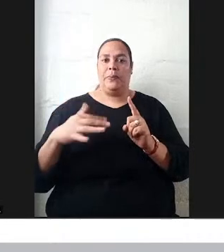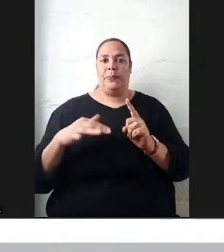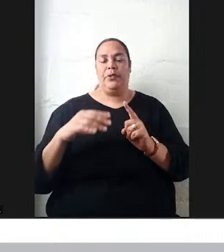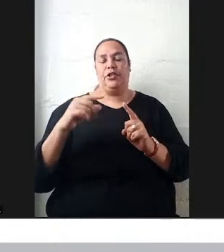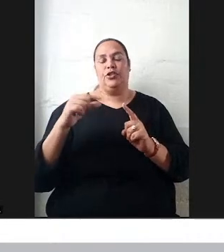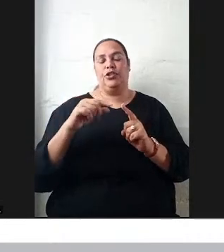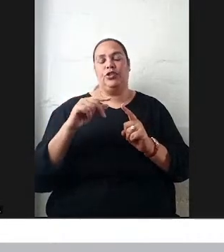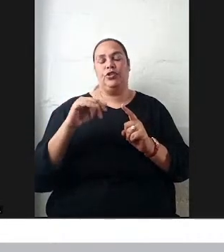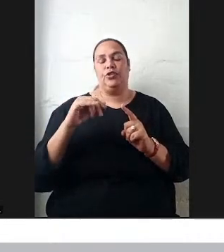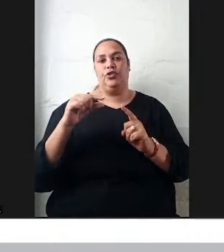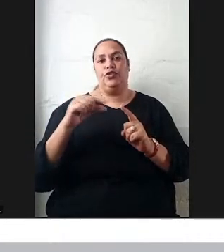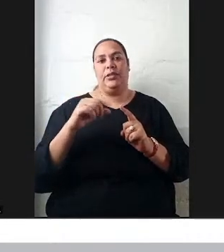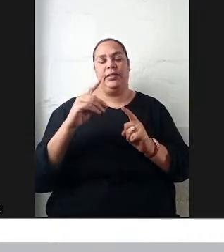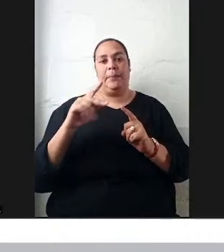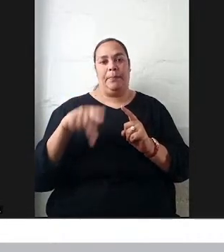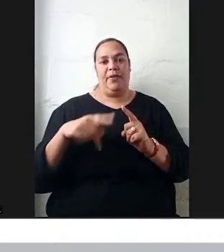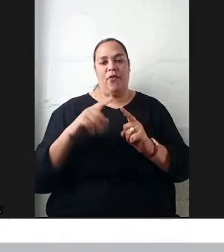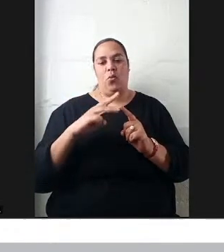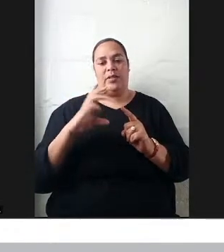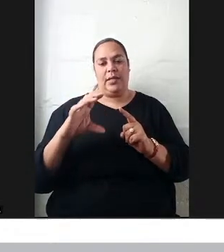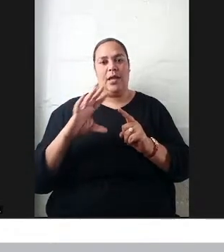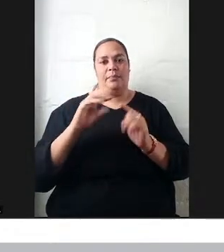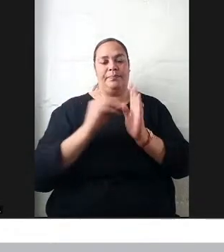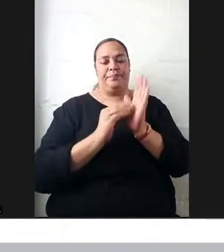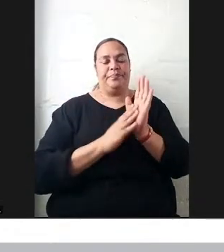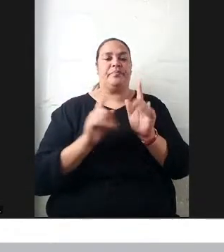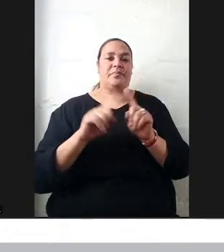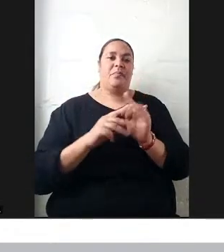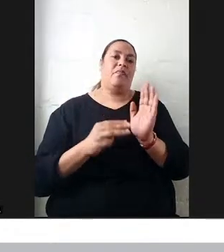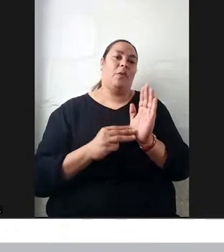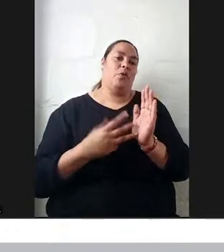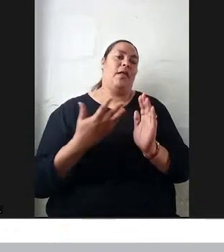Western Cape tracking in the same model. Thank you.